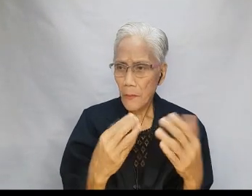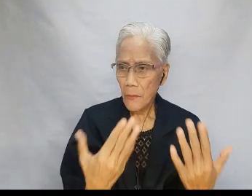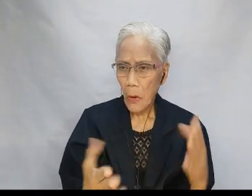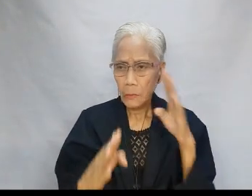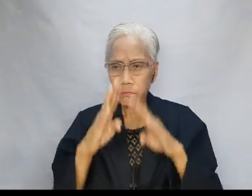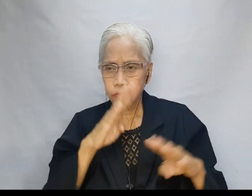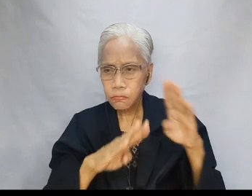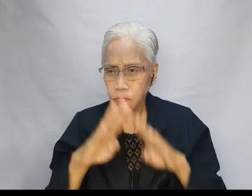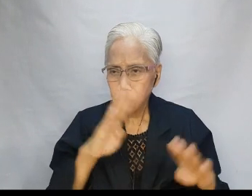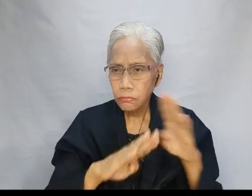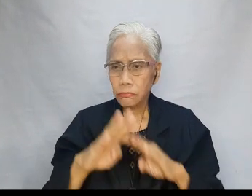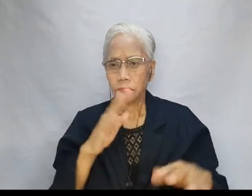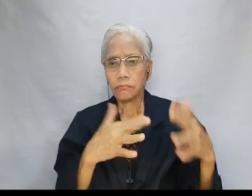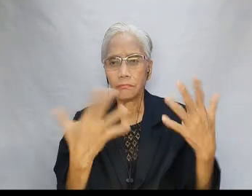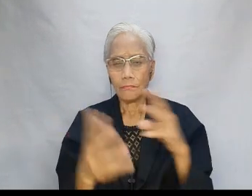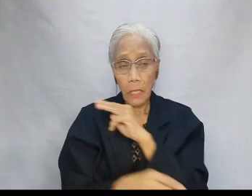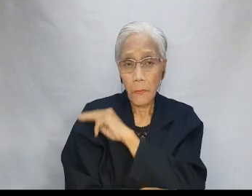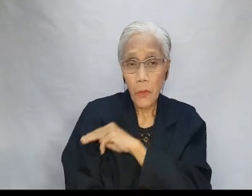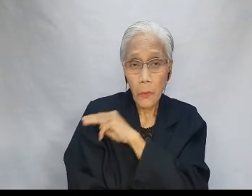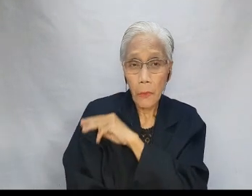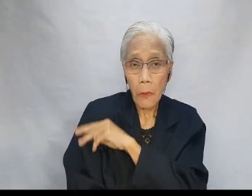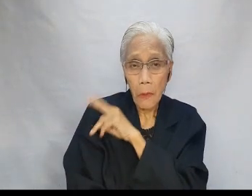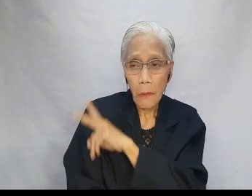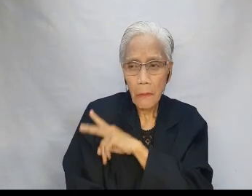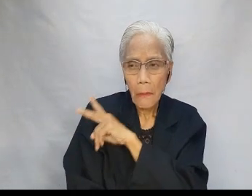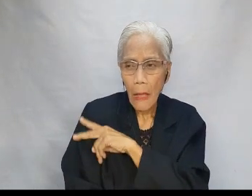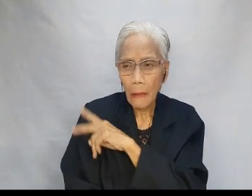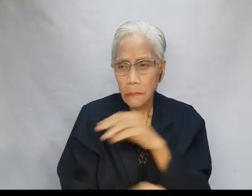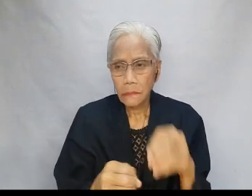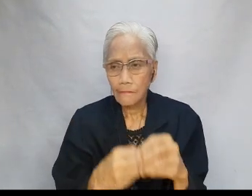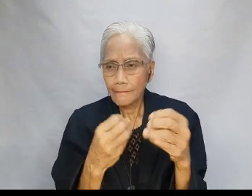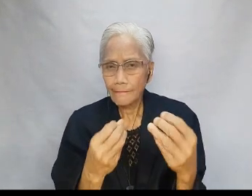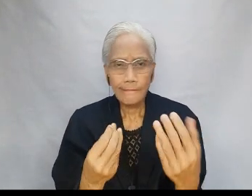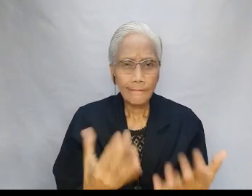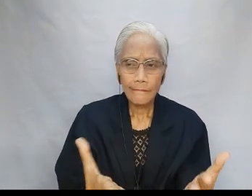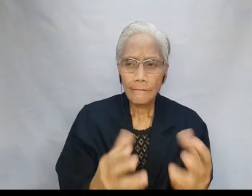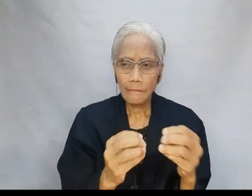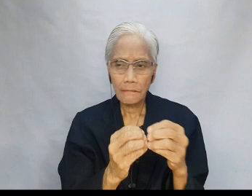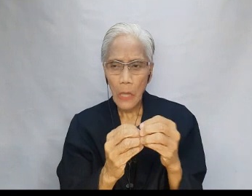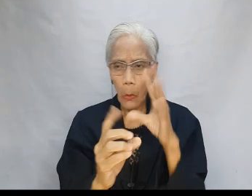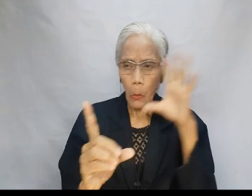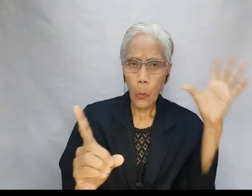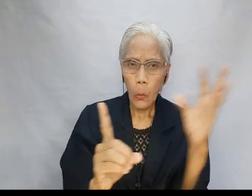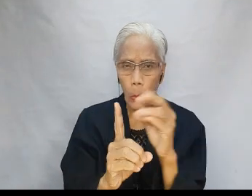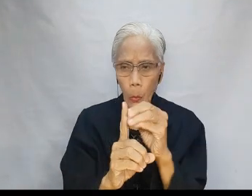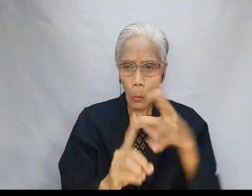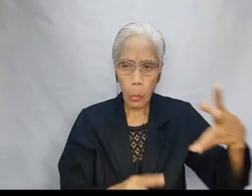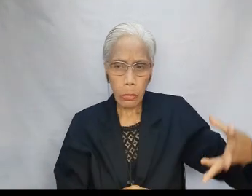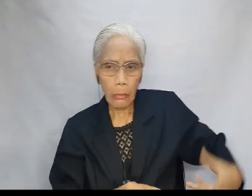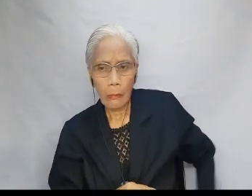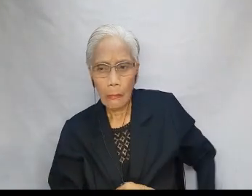troubling is the erosion of our moral values, giving rise to a culture of corruption, cheating, and